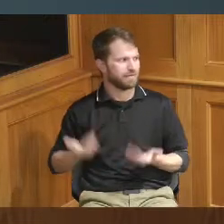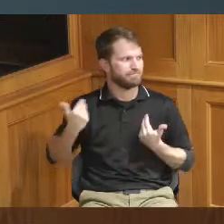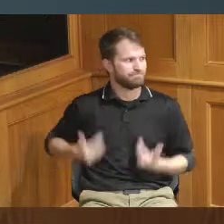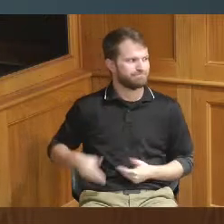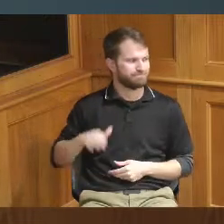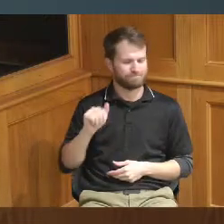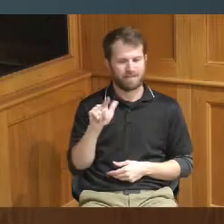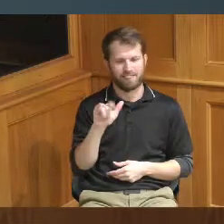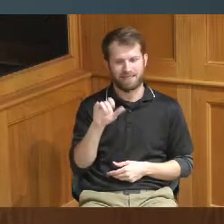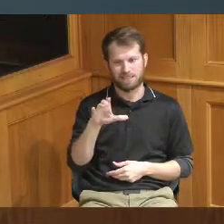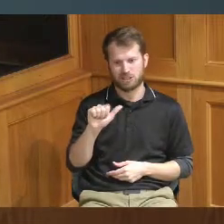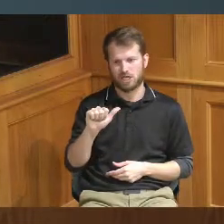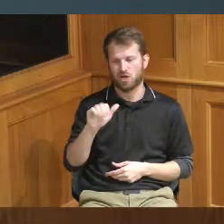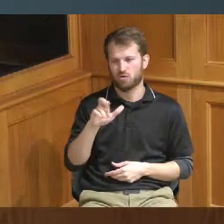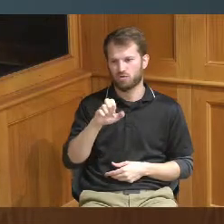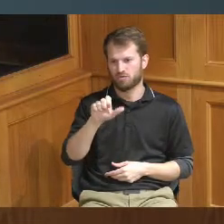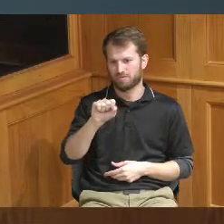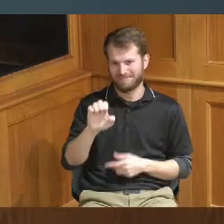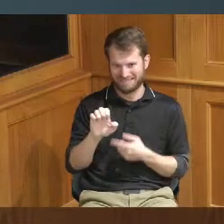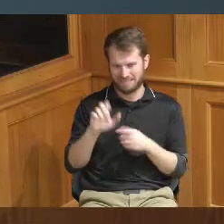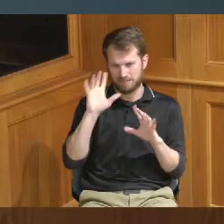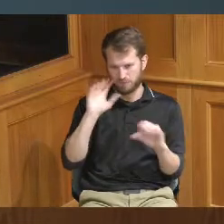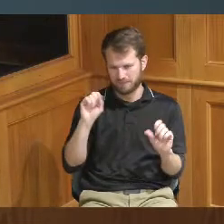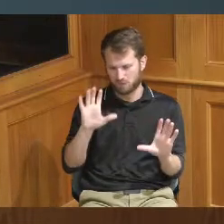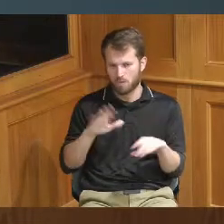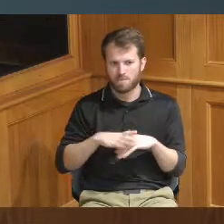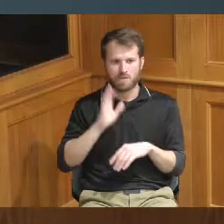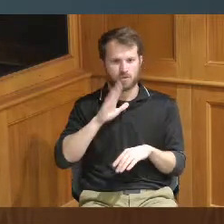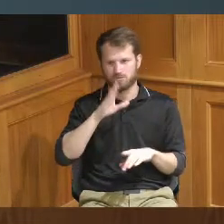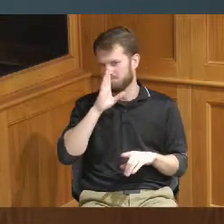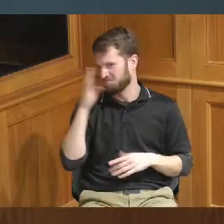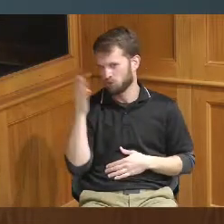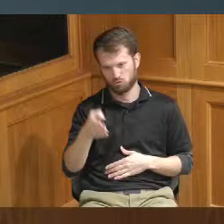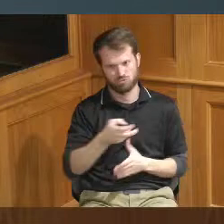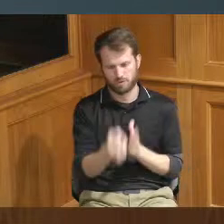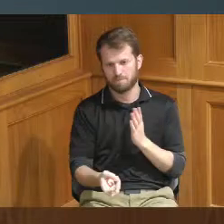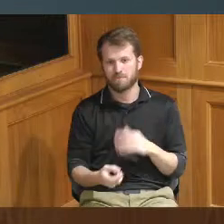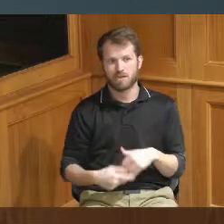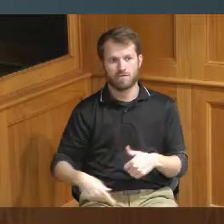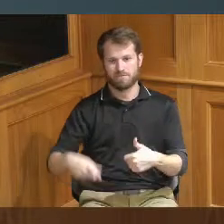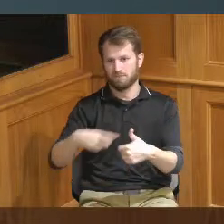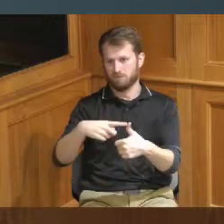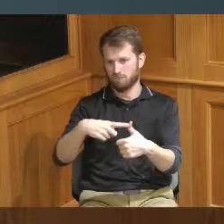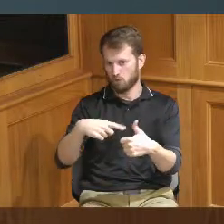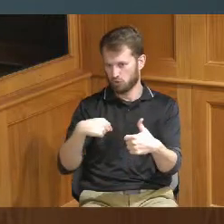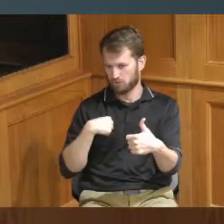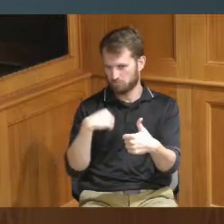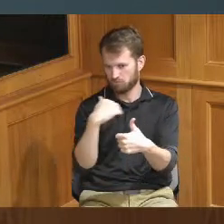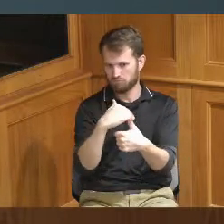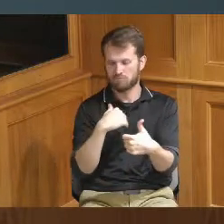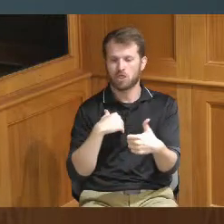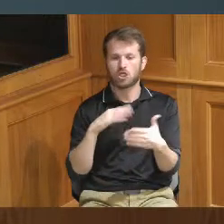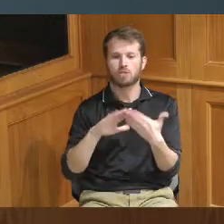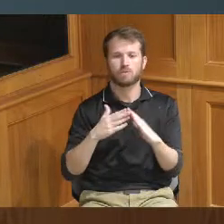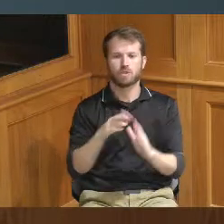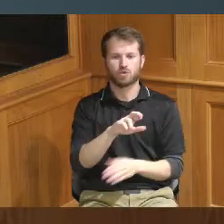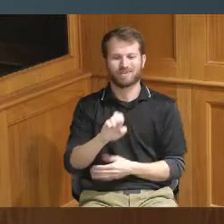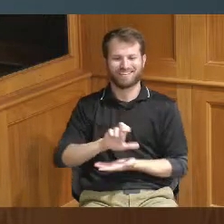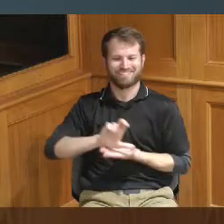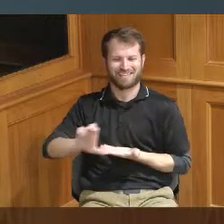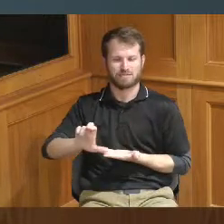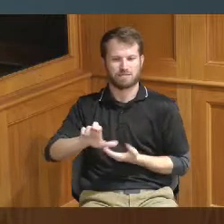thank everyone for coming, and we're going to get right to it. Item number 1 is a community reinvestment